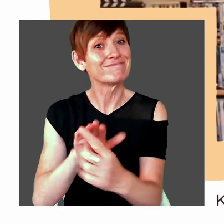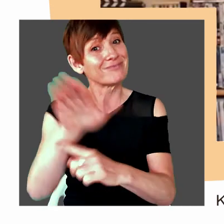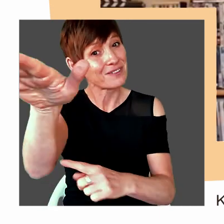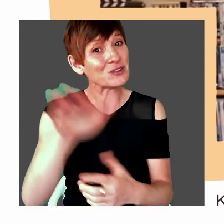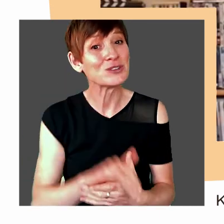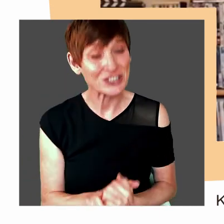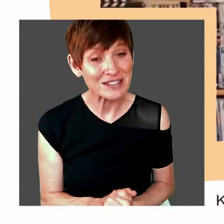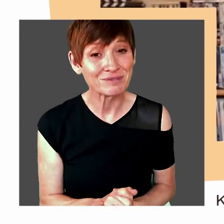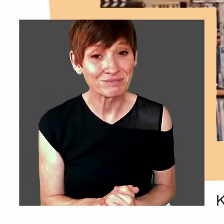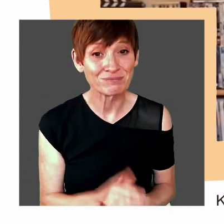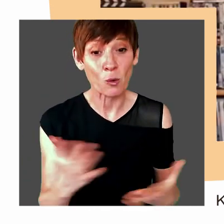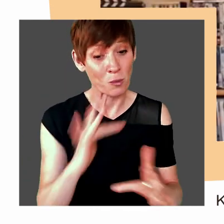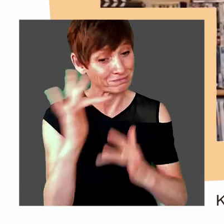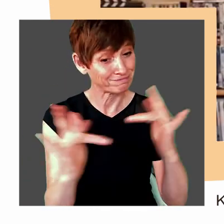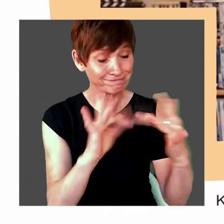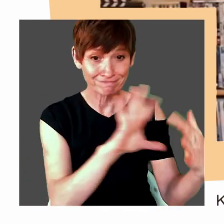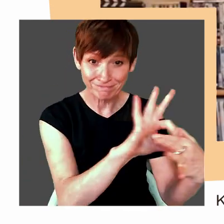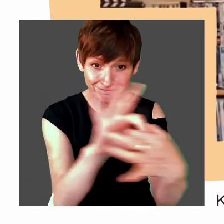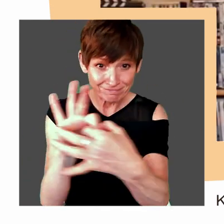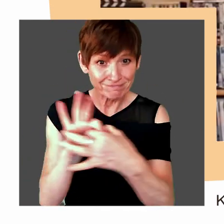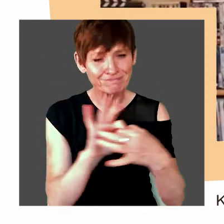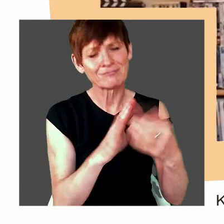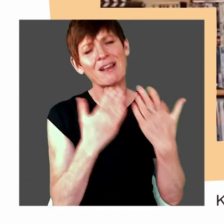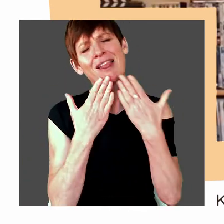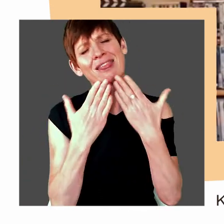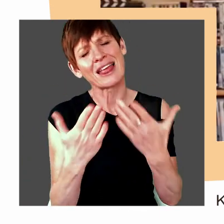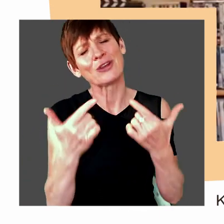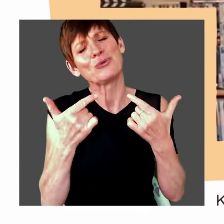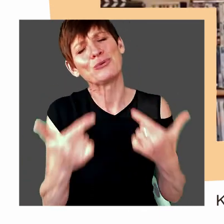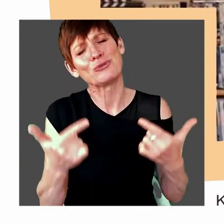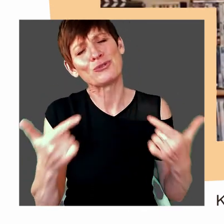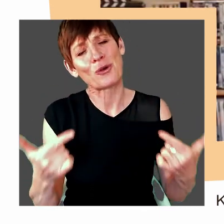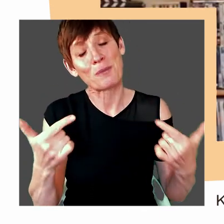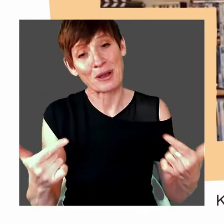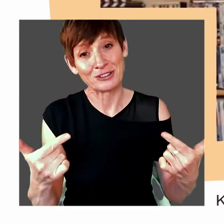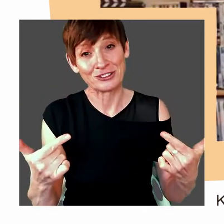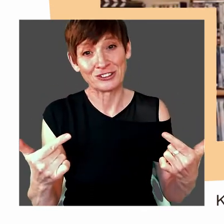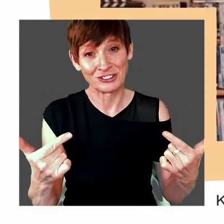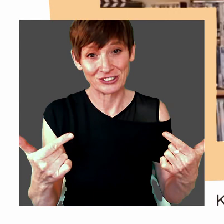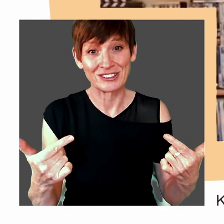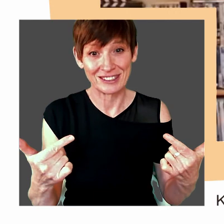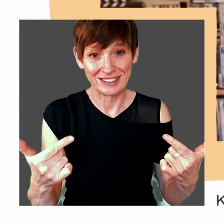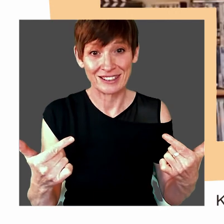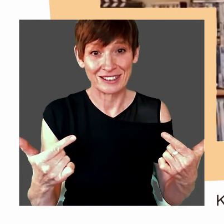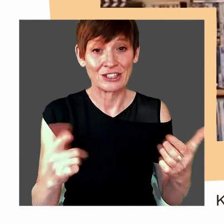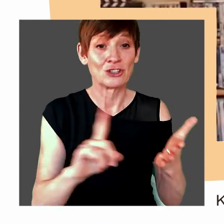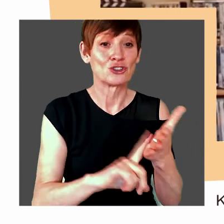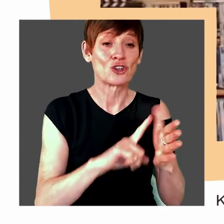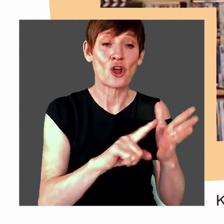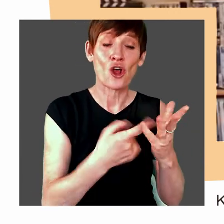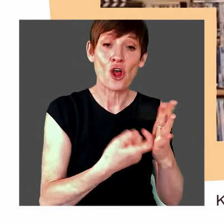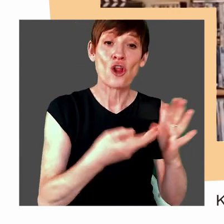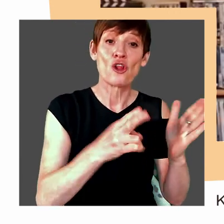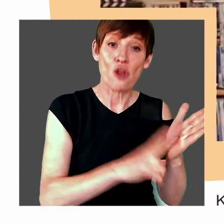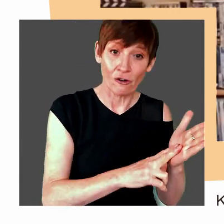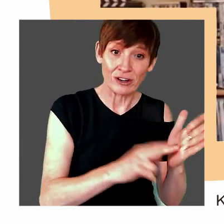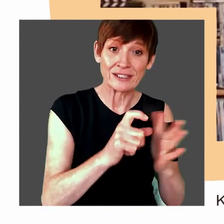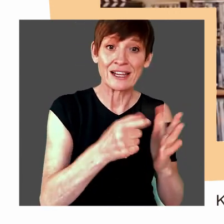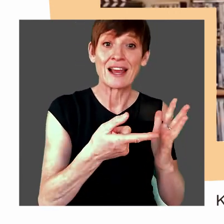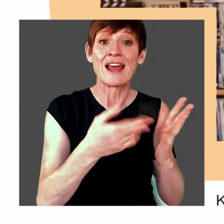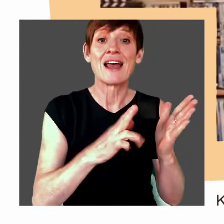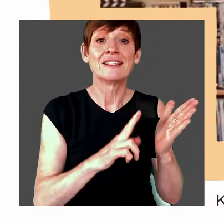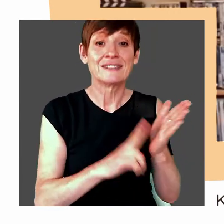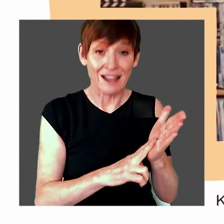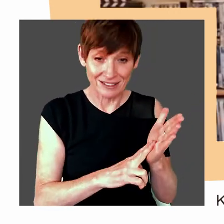to make those connections. So thank you so much to our panelists, to Lauren Dunn, Bucky Baldwin and Oma